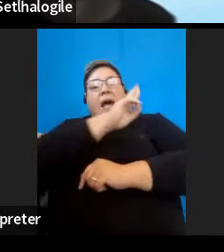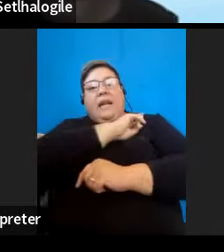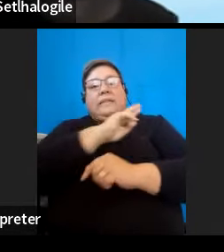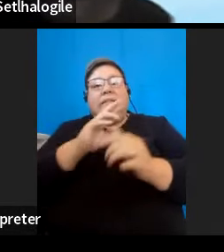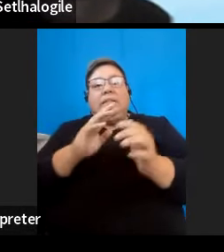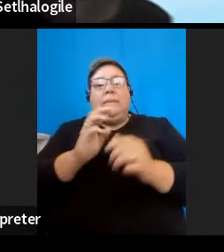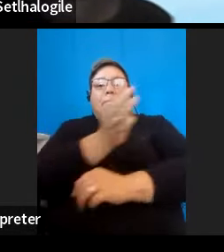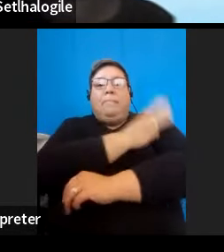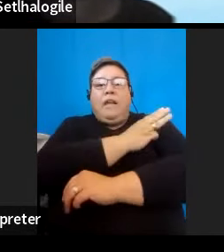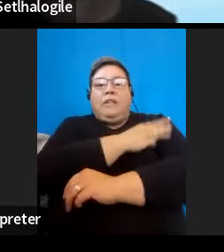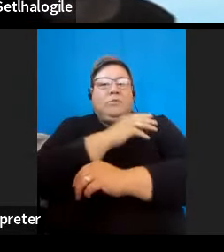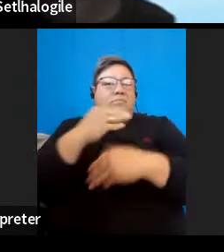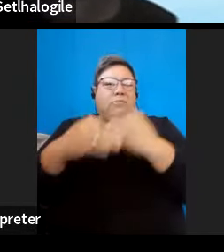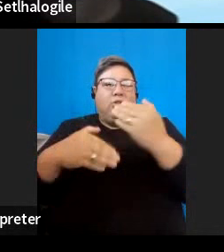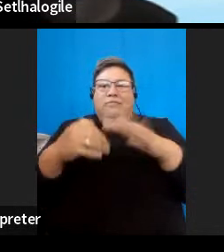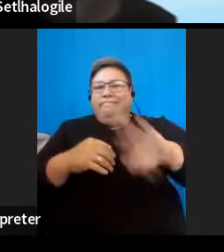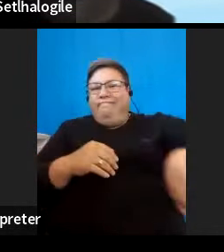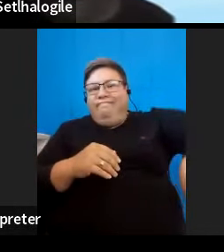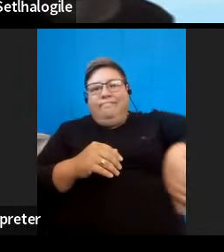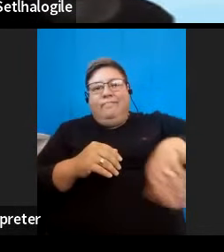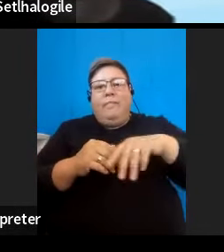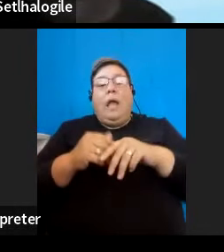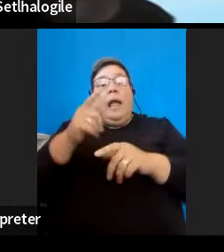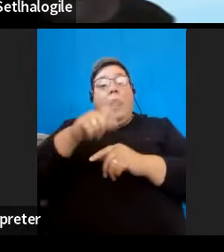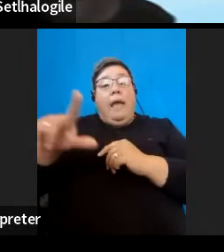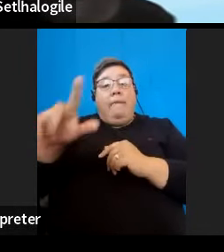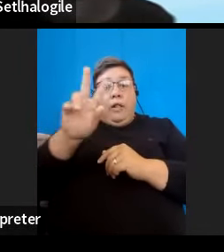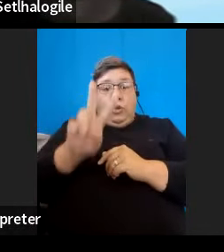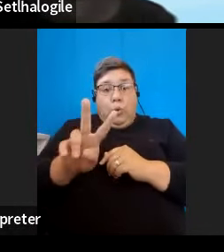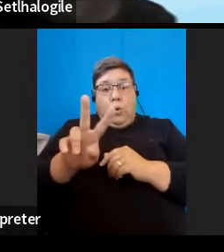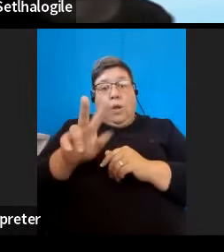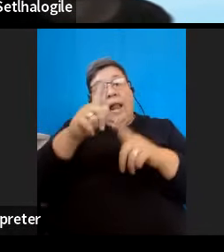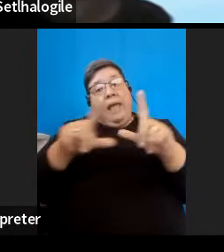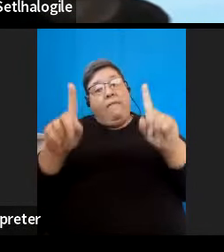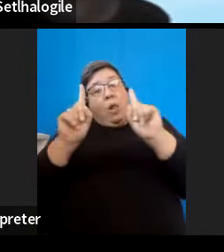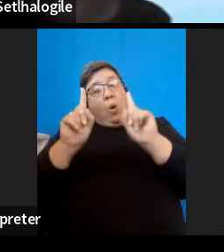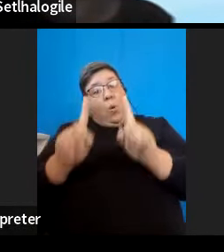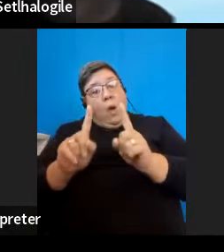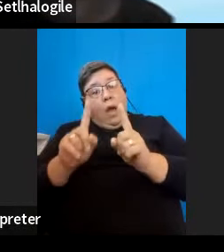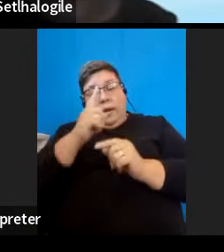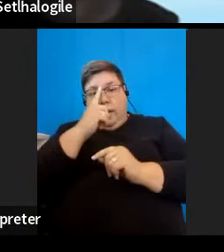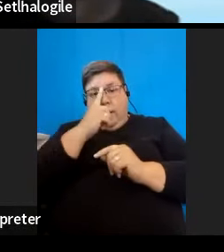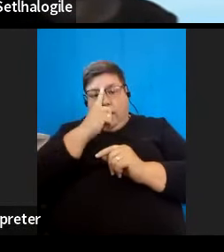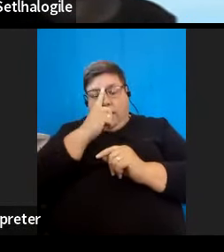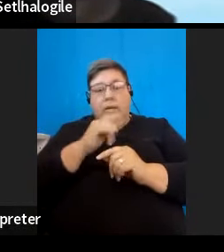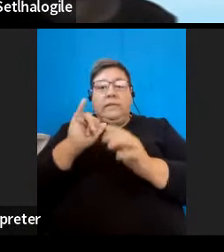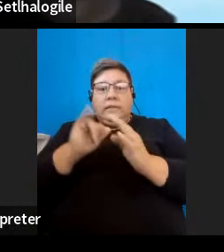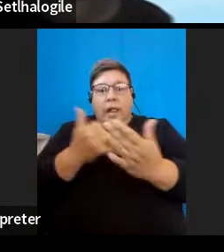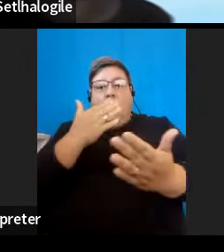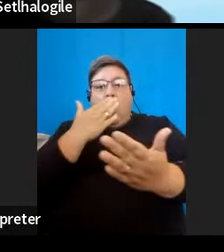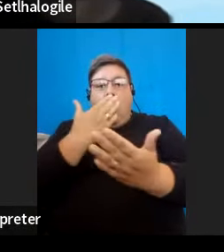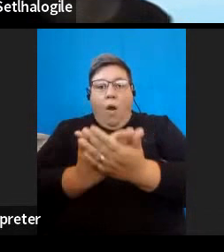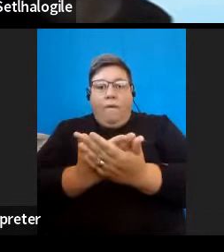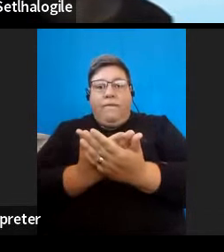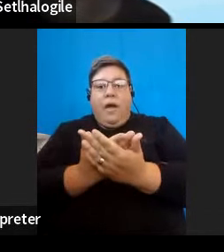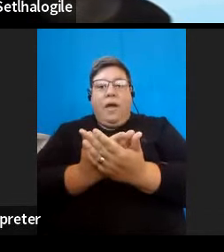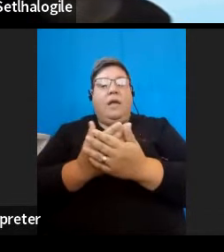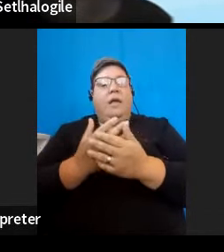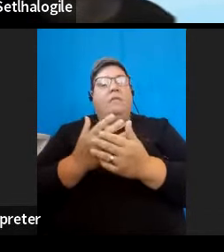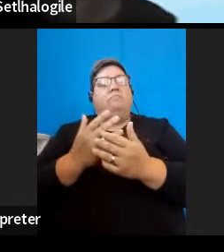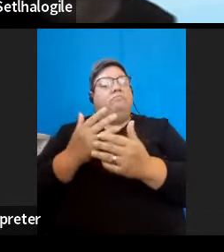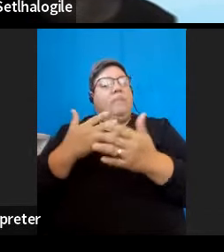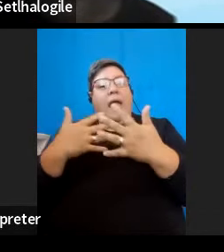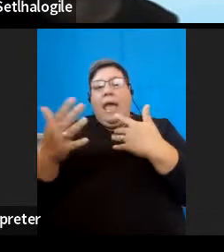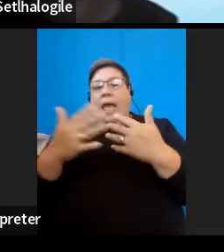process. So level 2 and level 1 still offer any client that